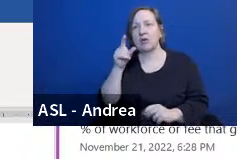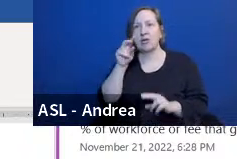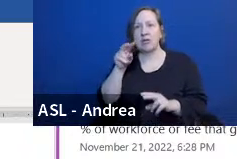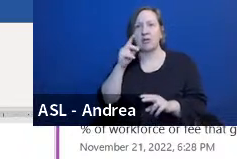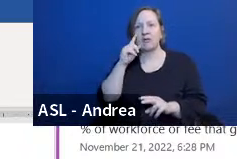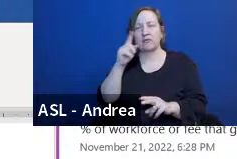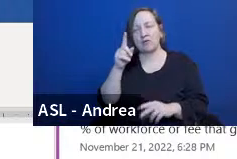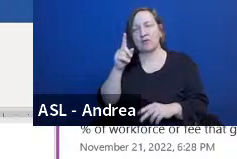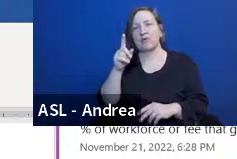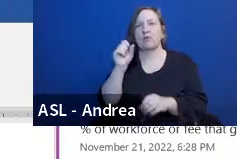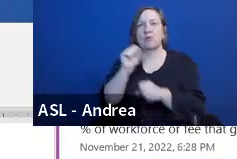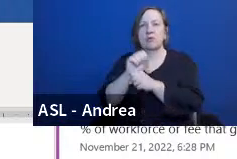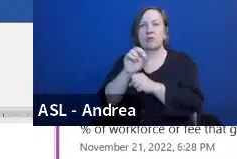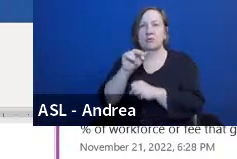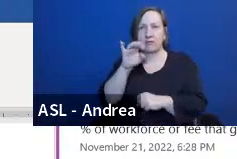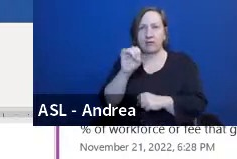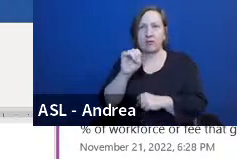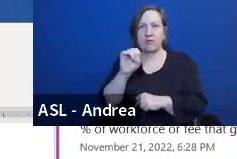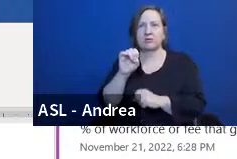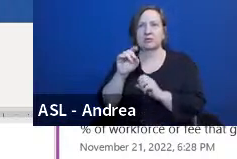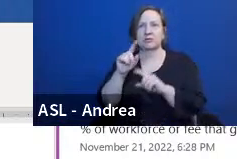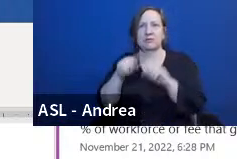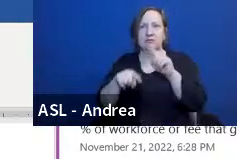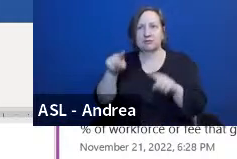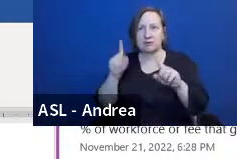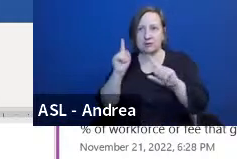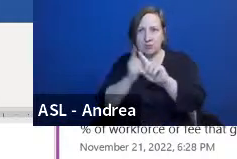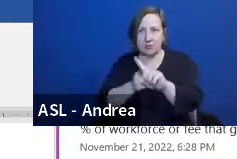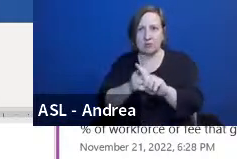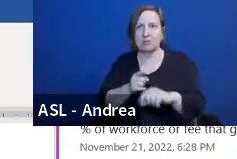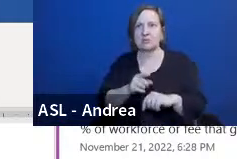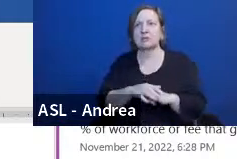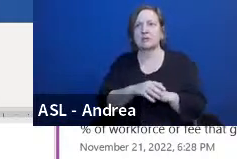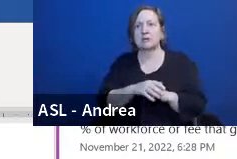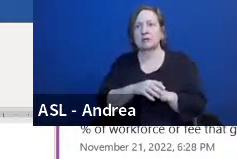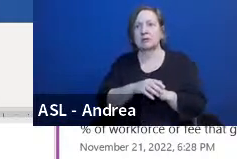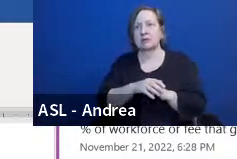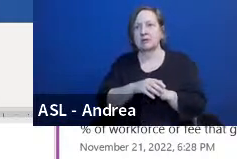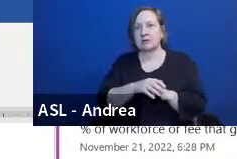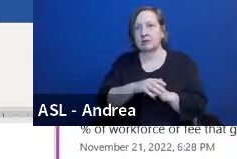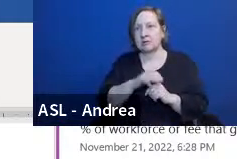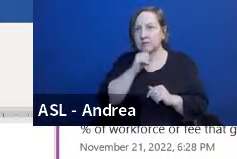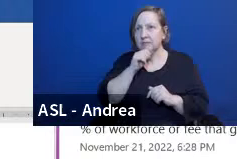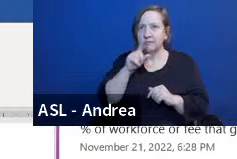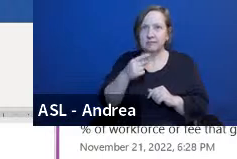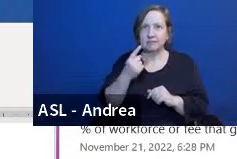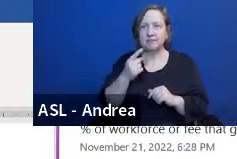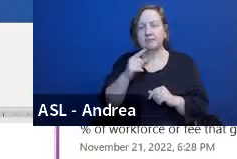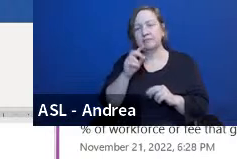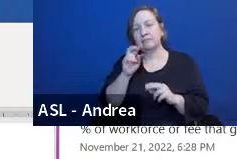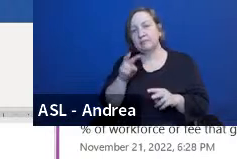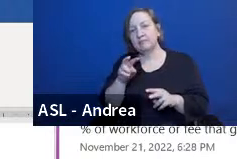diversity goals, not just to look at the industries that are, like the percentage of